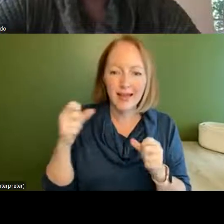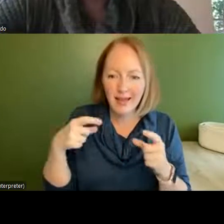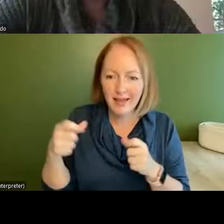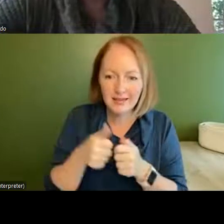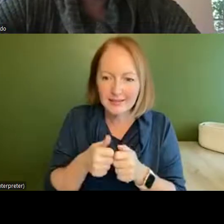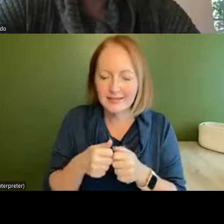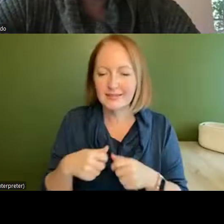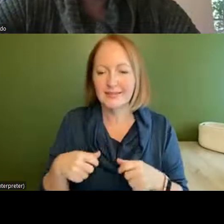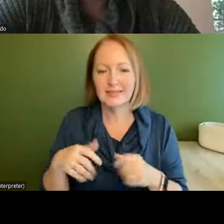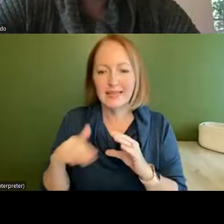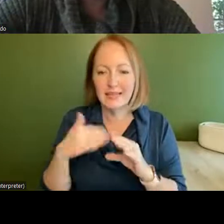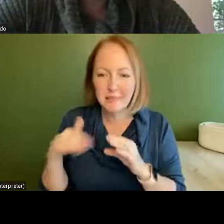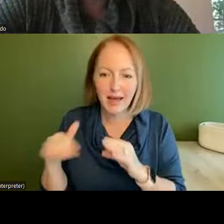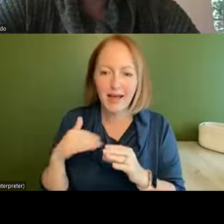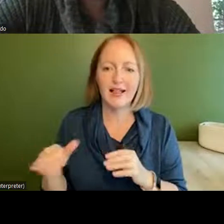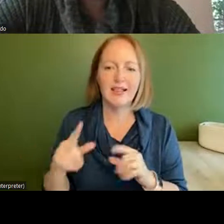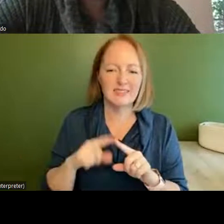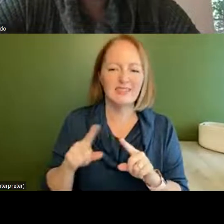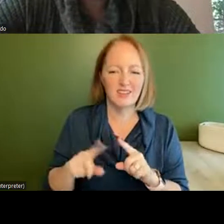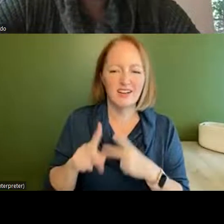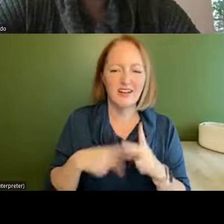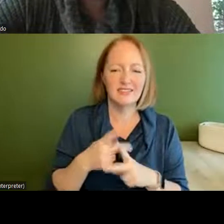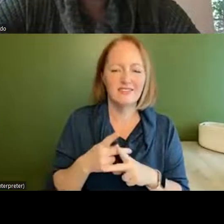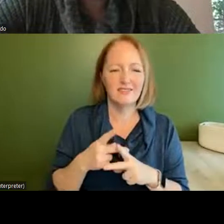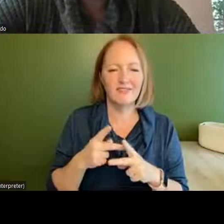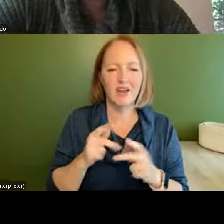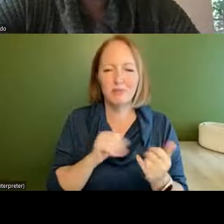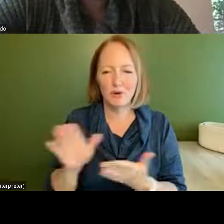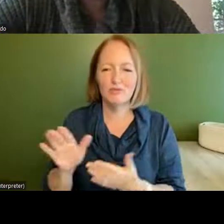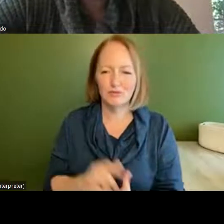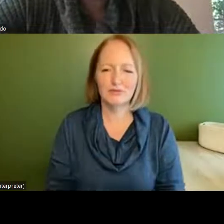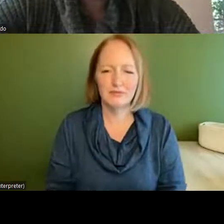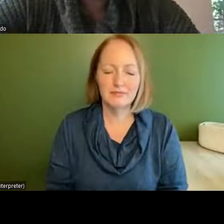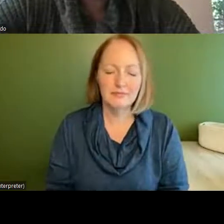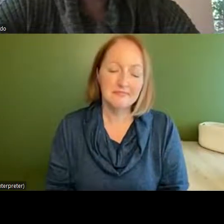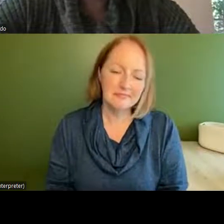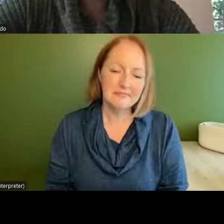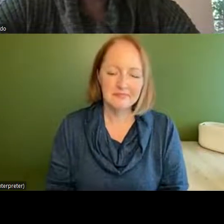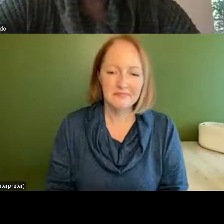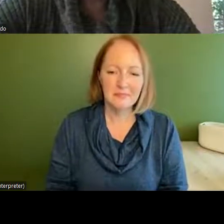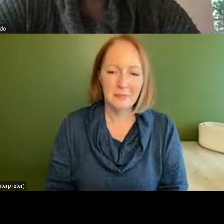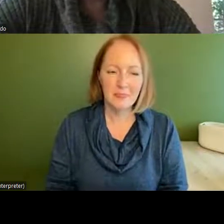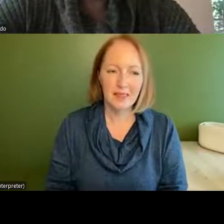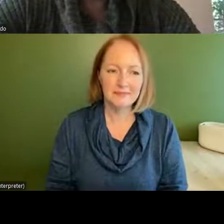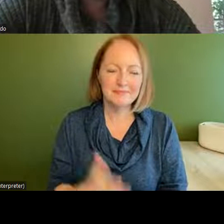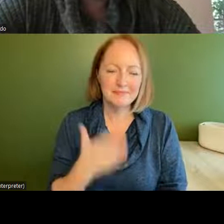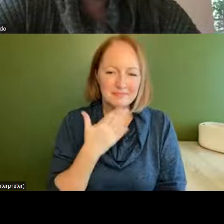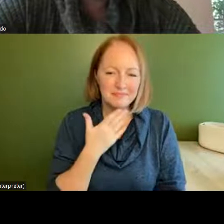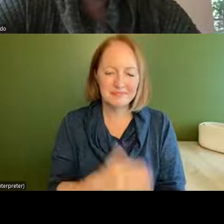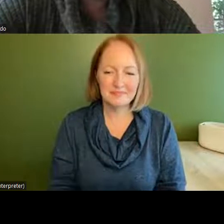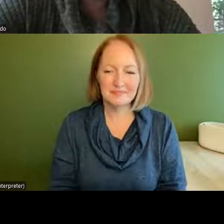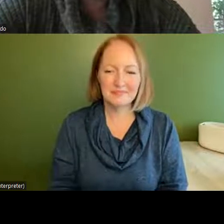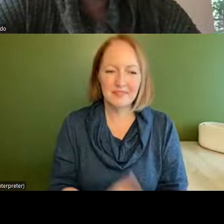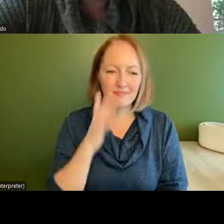messaging, emails, all those different types of different modalities. So thank you for